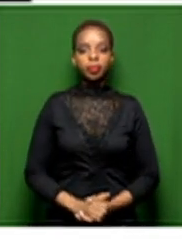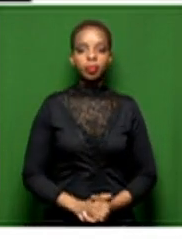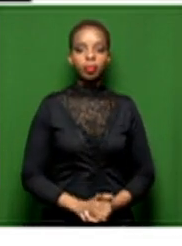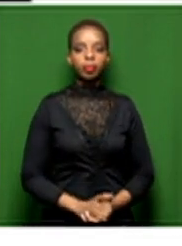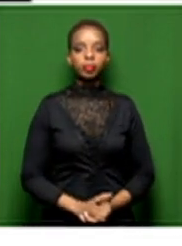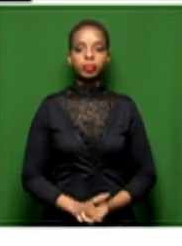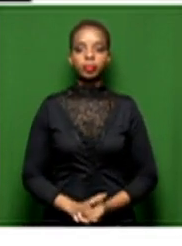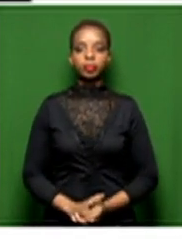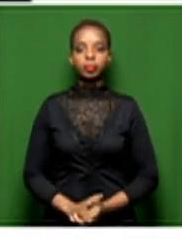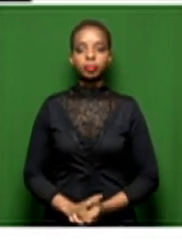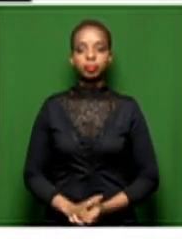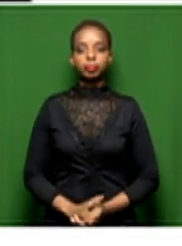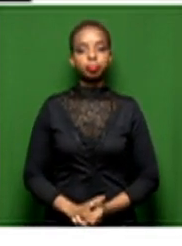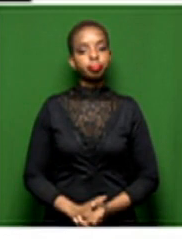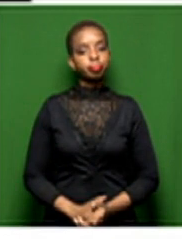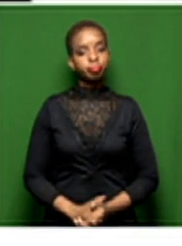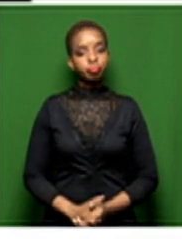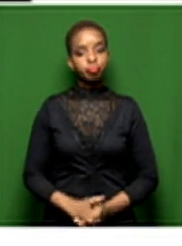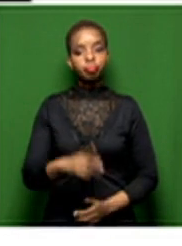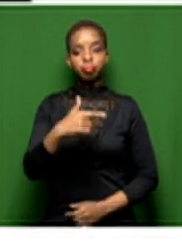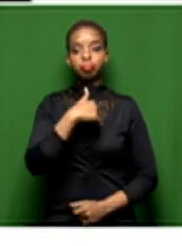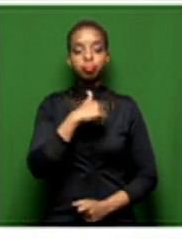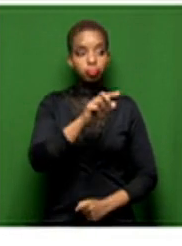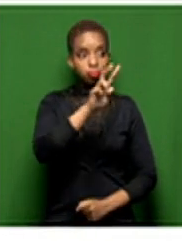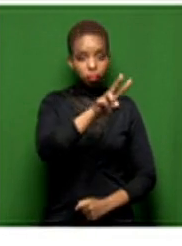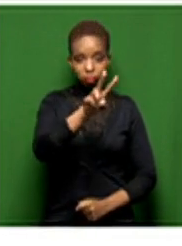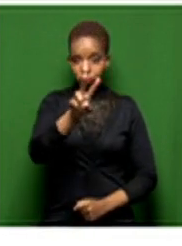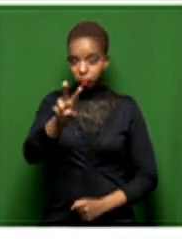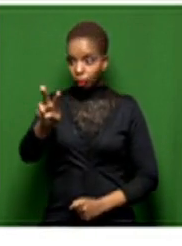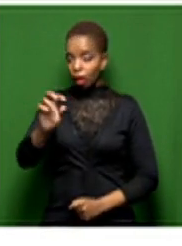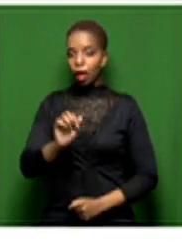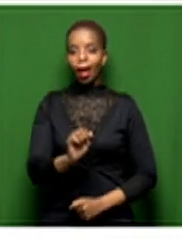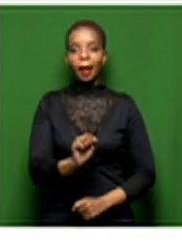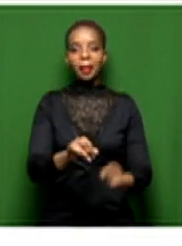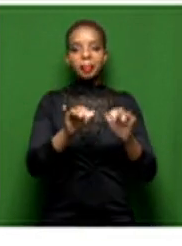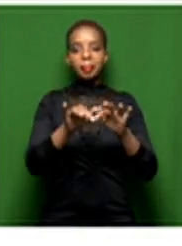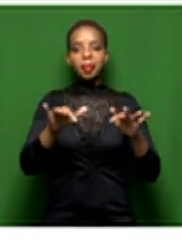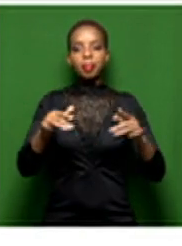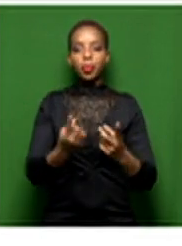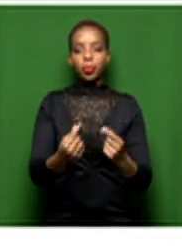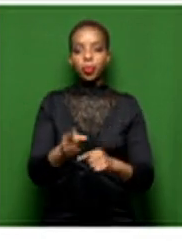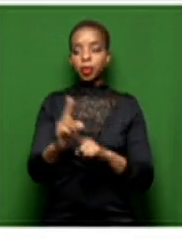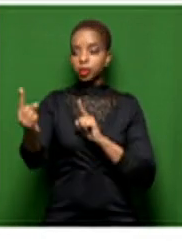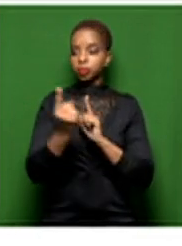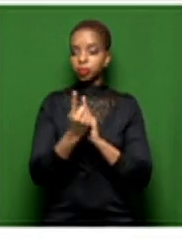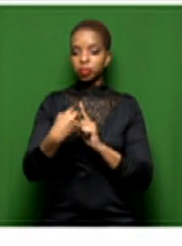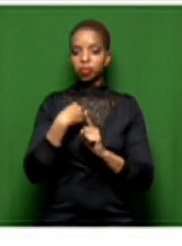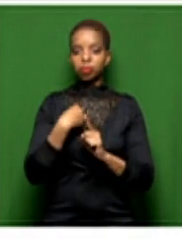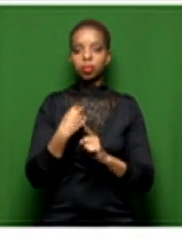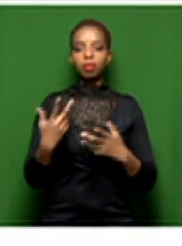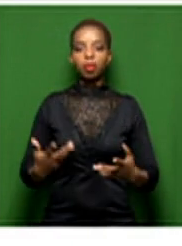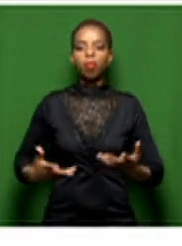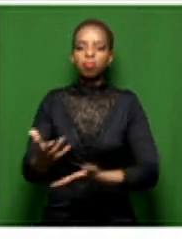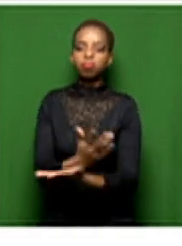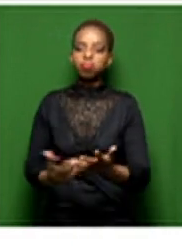I am a relationship coach, and I see a lot of people who come to consult in relation